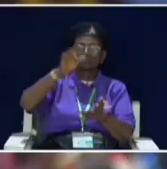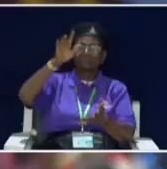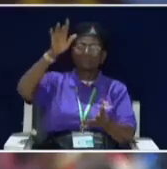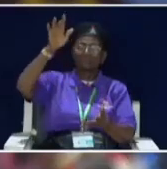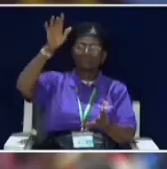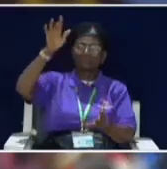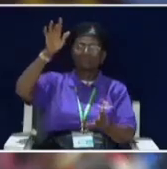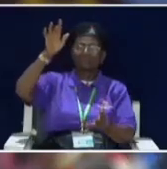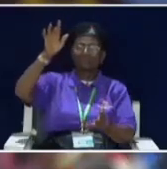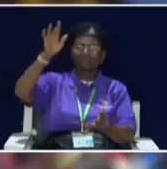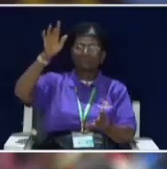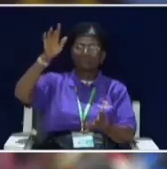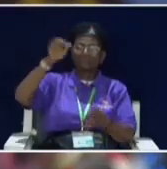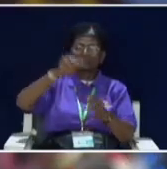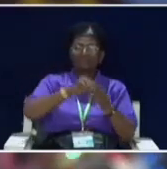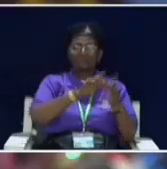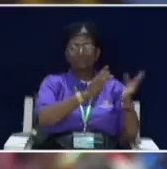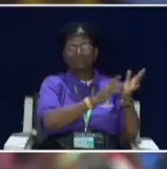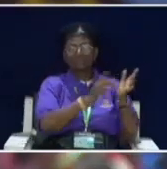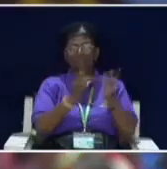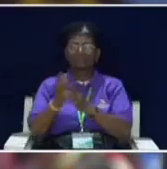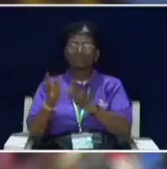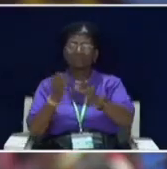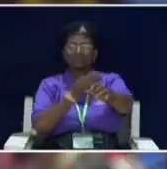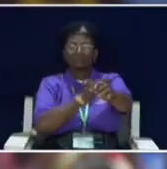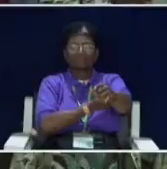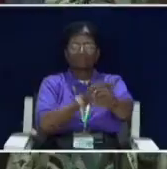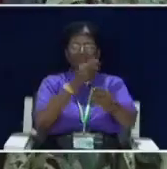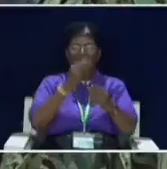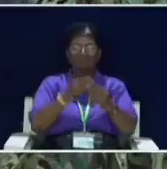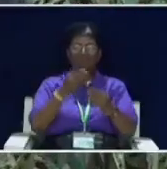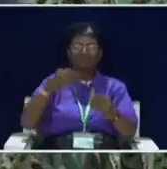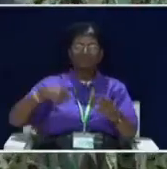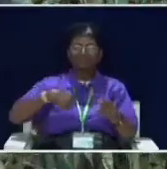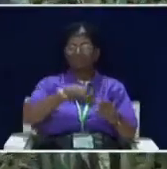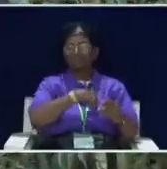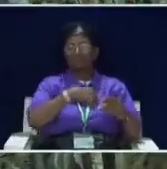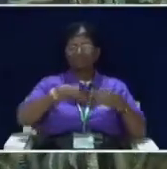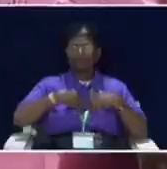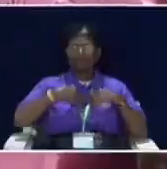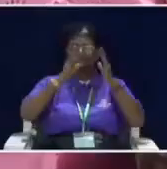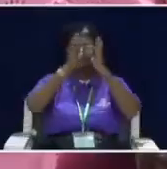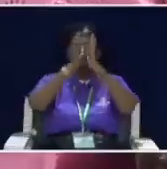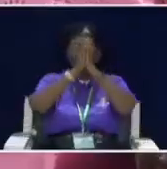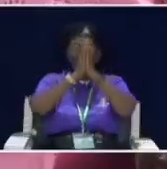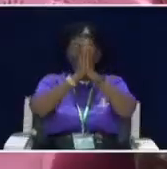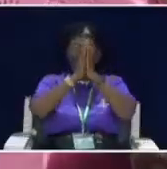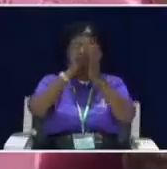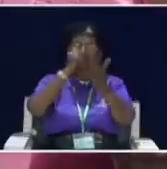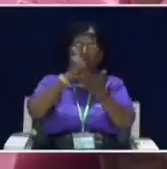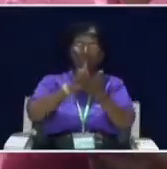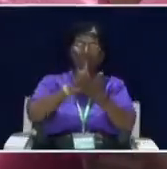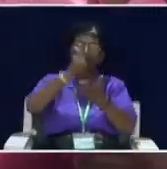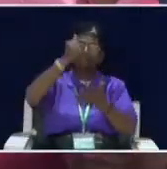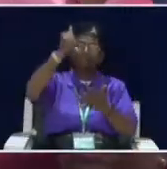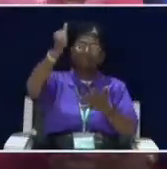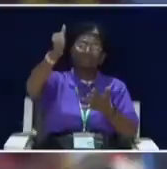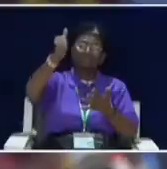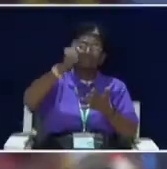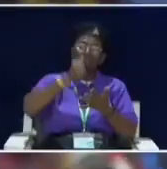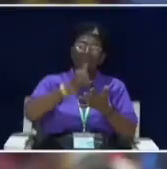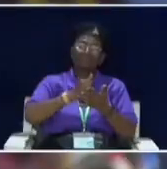logo. In Jesus' mighty name, we have prayed. Ni oruko la Jesu la gbadura.